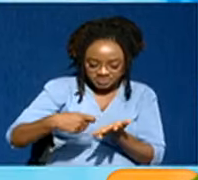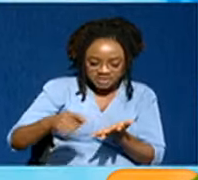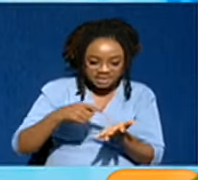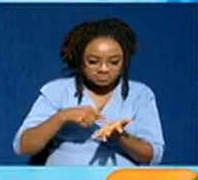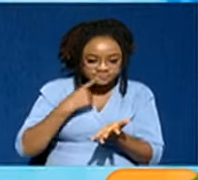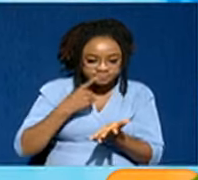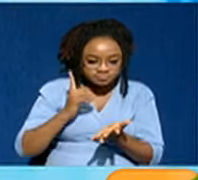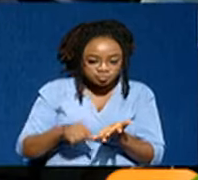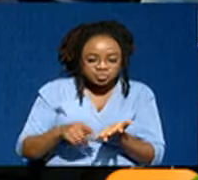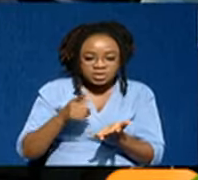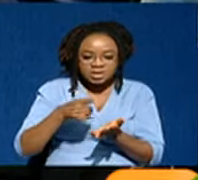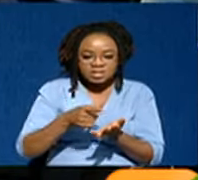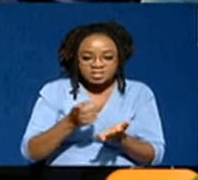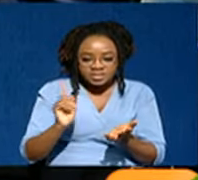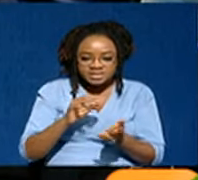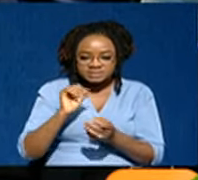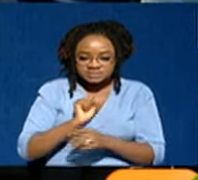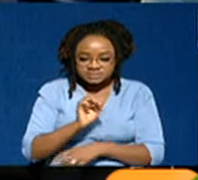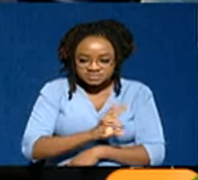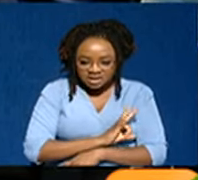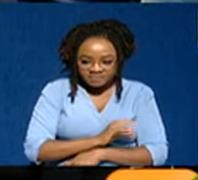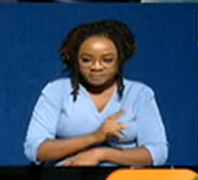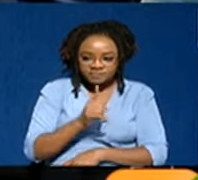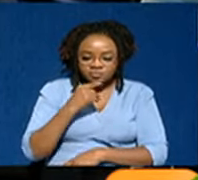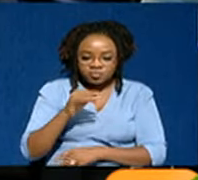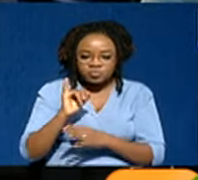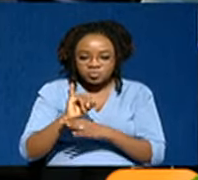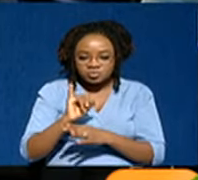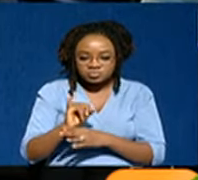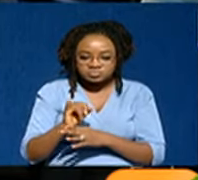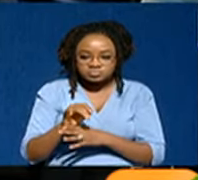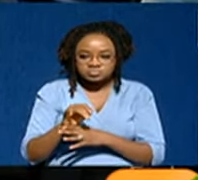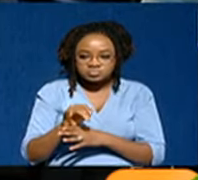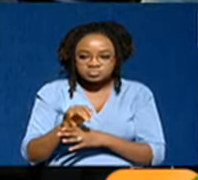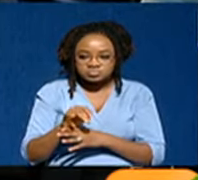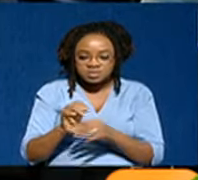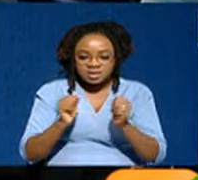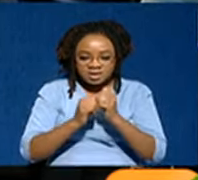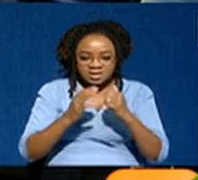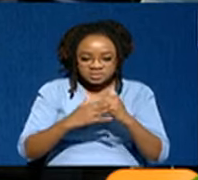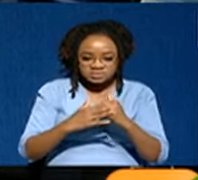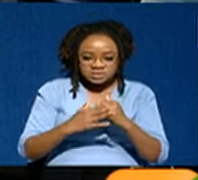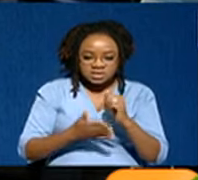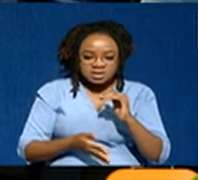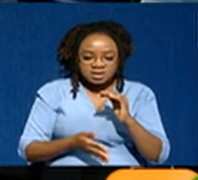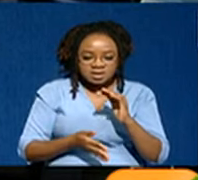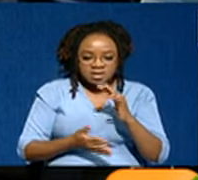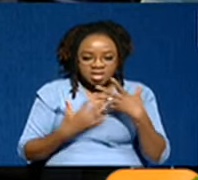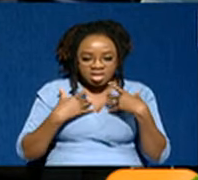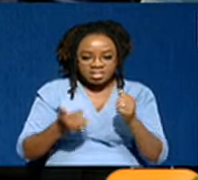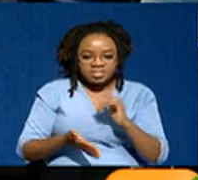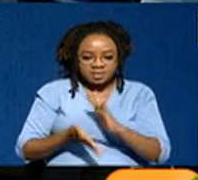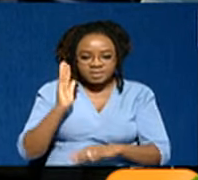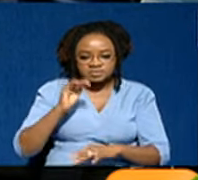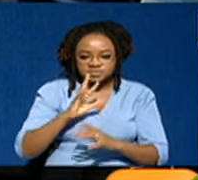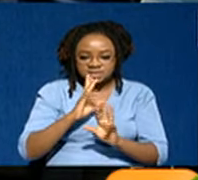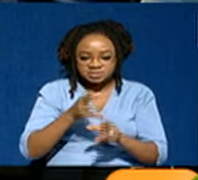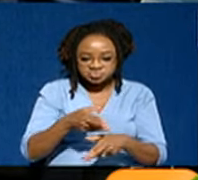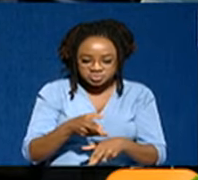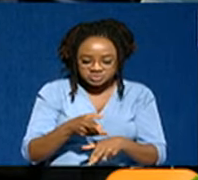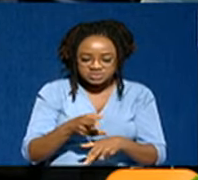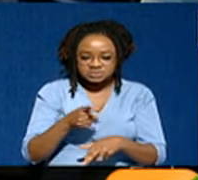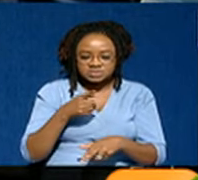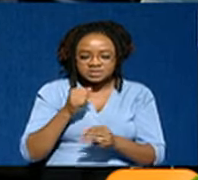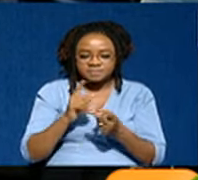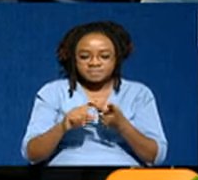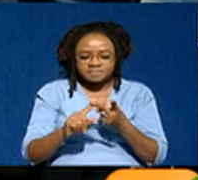this contracted staff, the COVID-19 health emergency response, there are some others